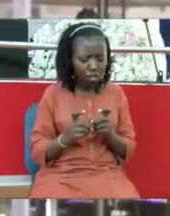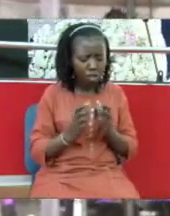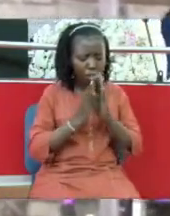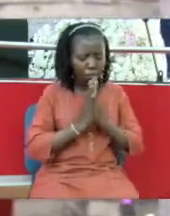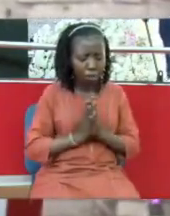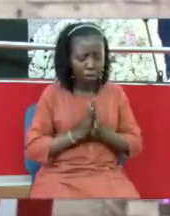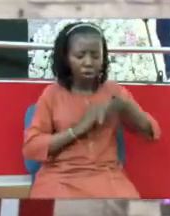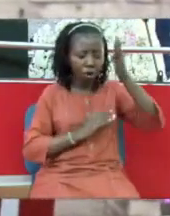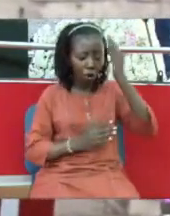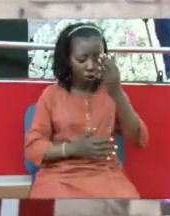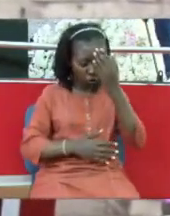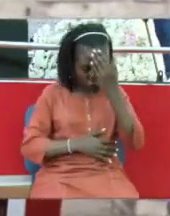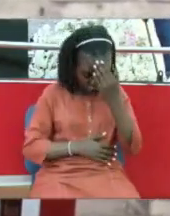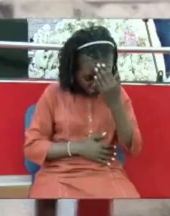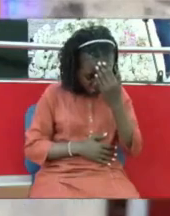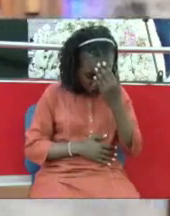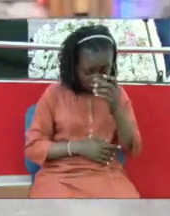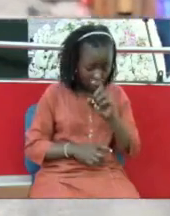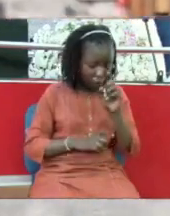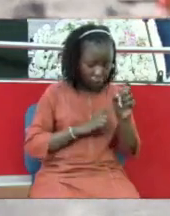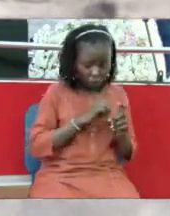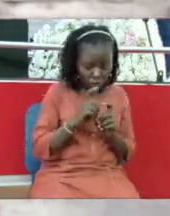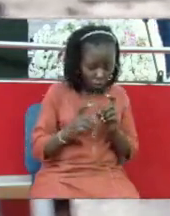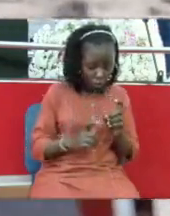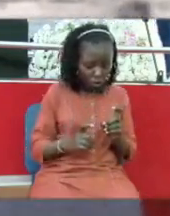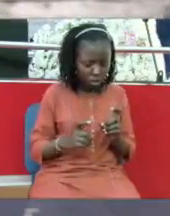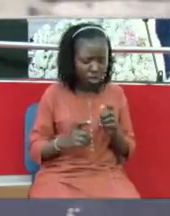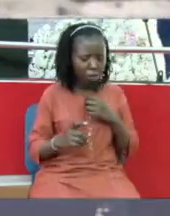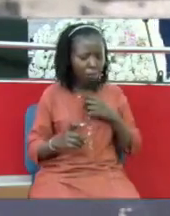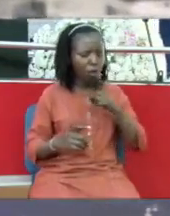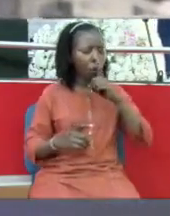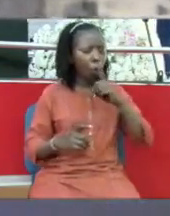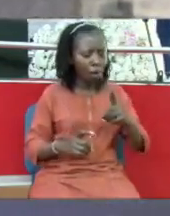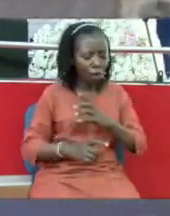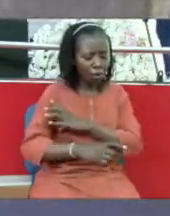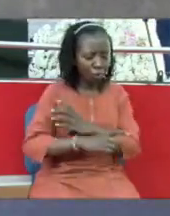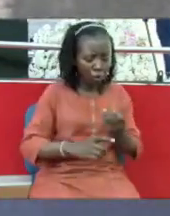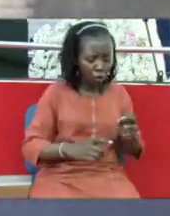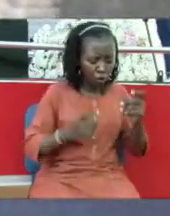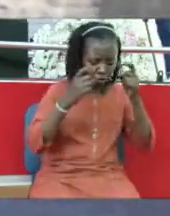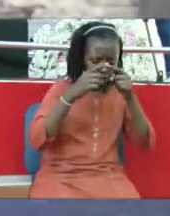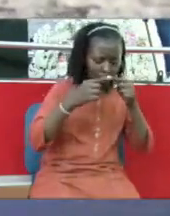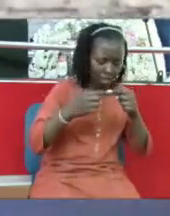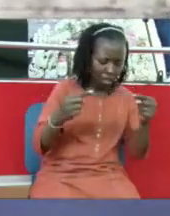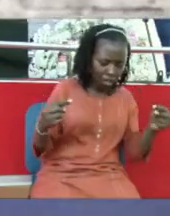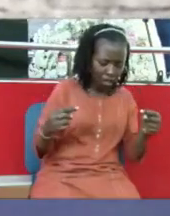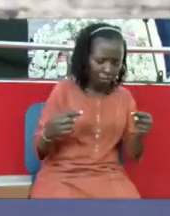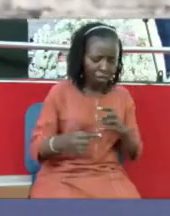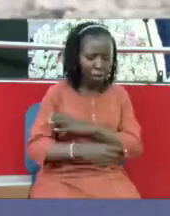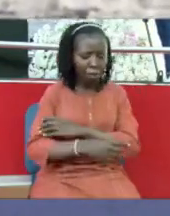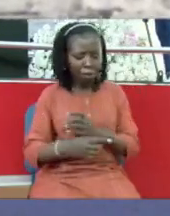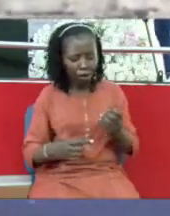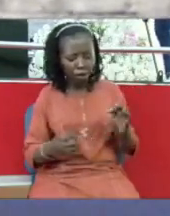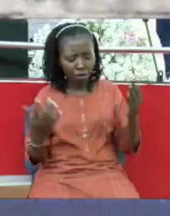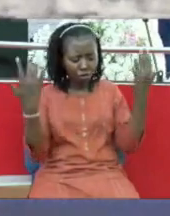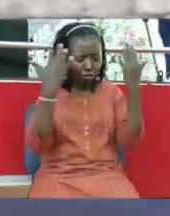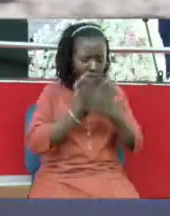prayers. I command the powers of the enemy, powers and principalities and dark